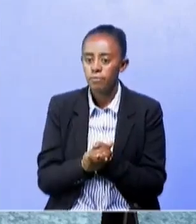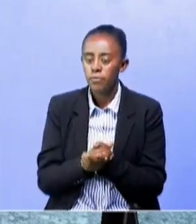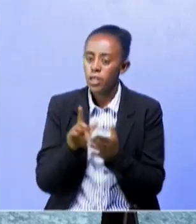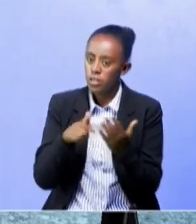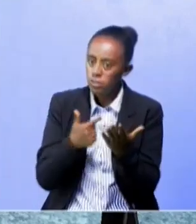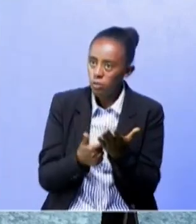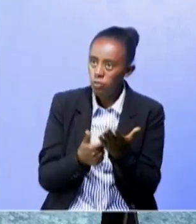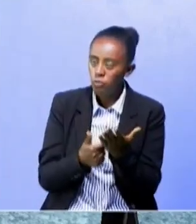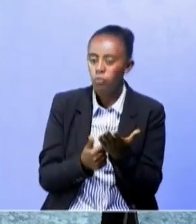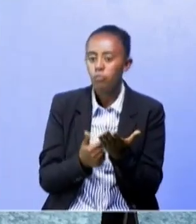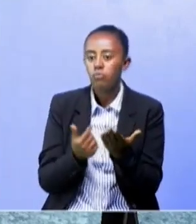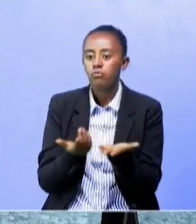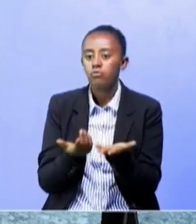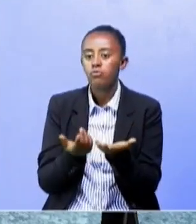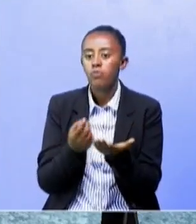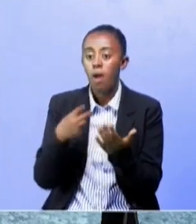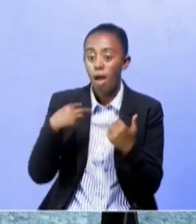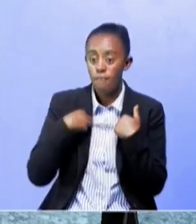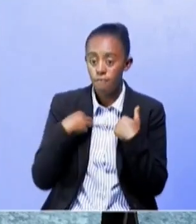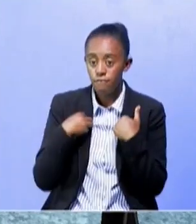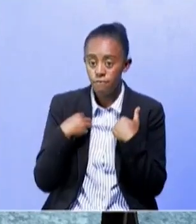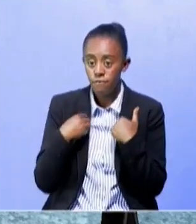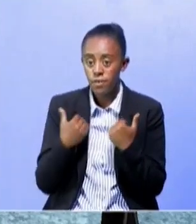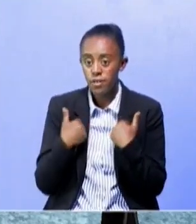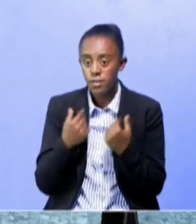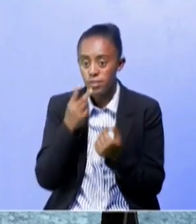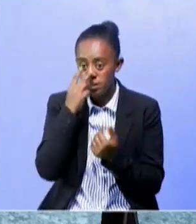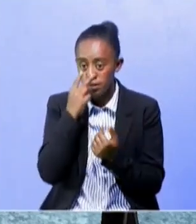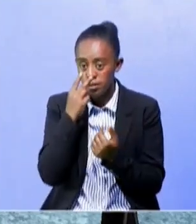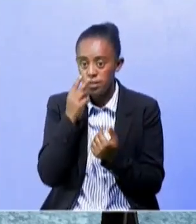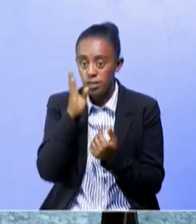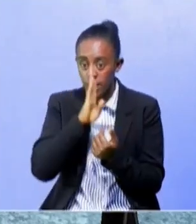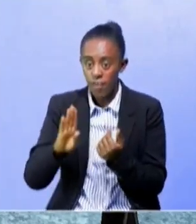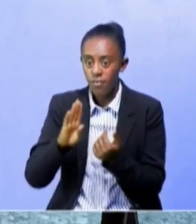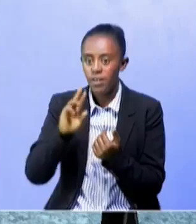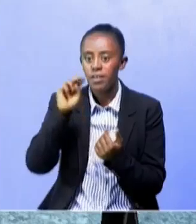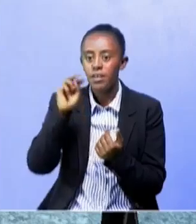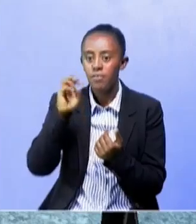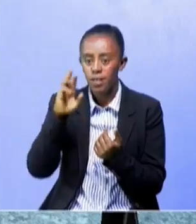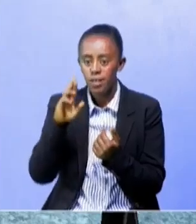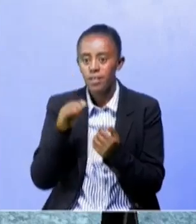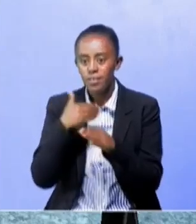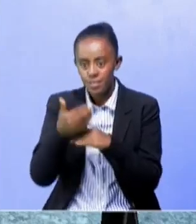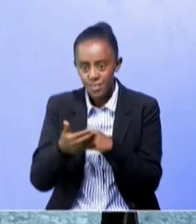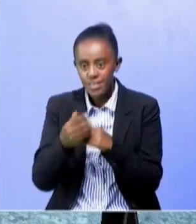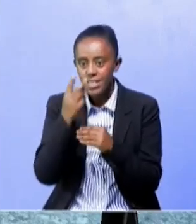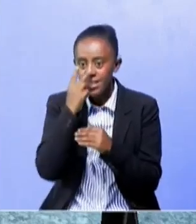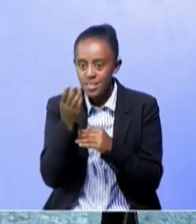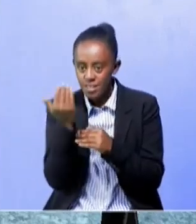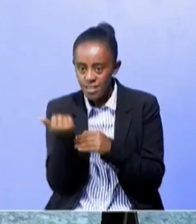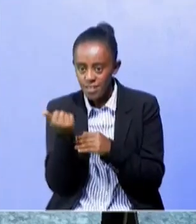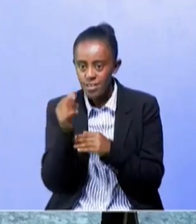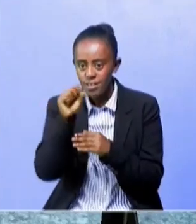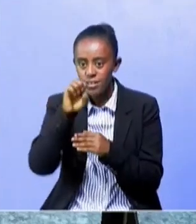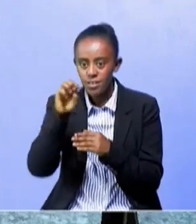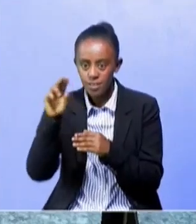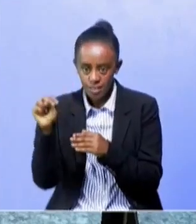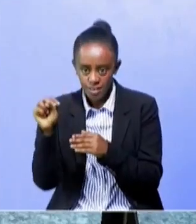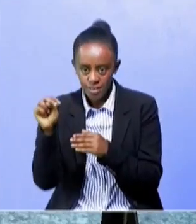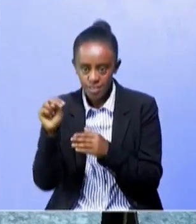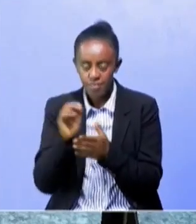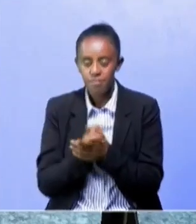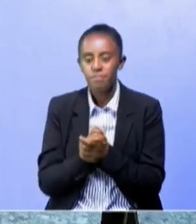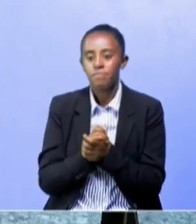Therefore, have here now is the verb, and then that is what? Never is a frequency adverb, and then what comes next, that is a V3 form.